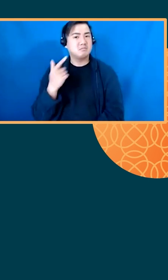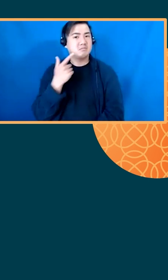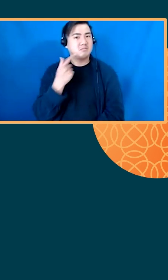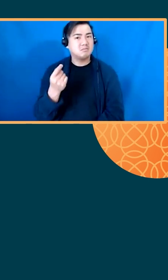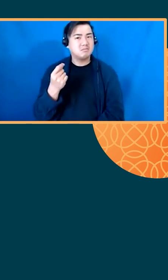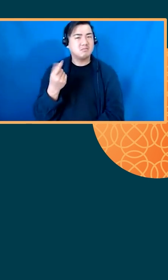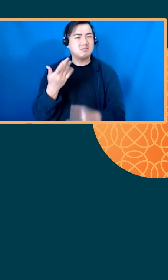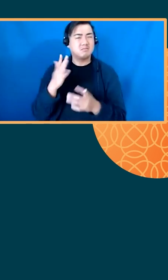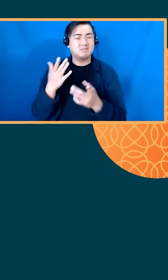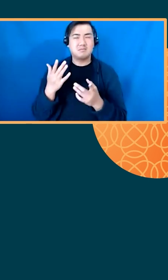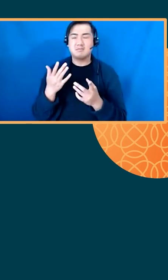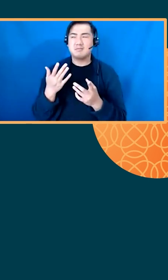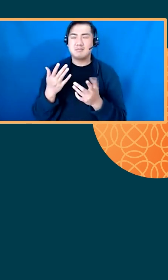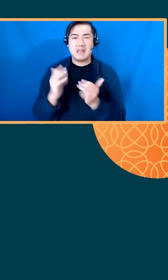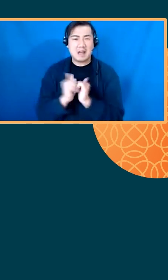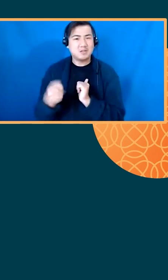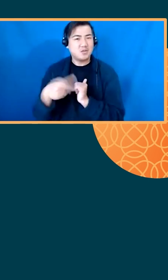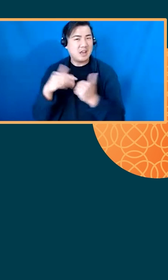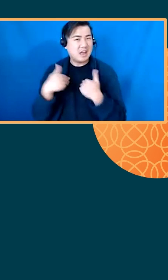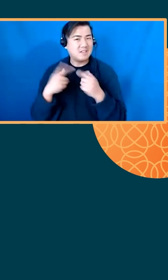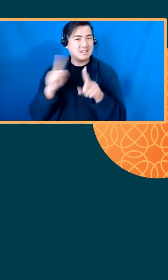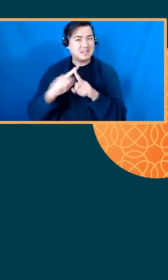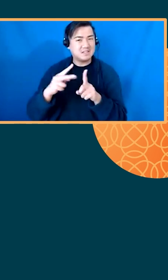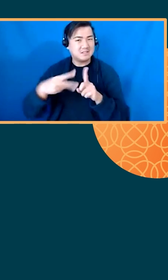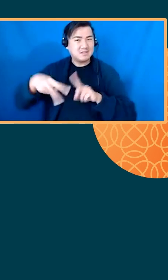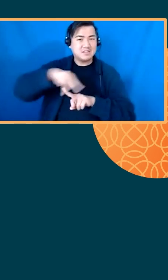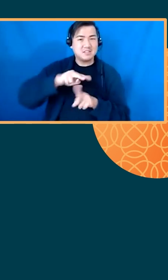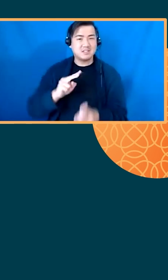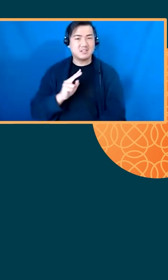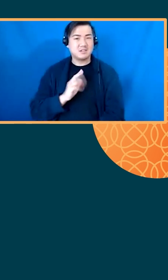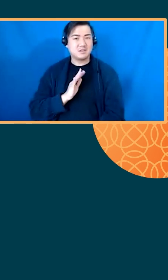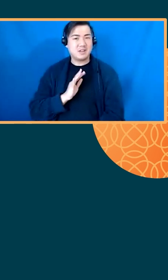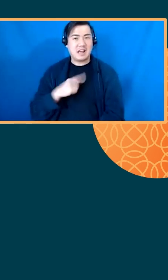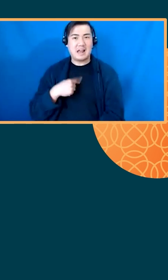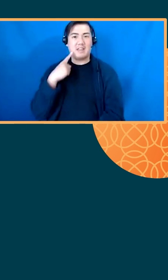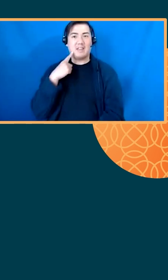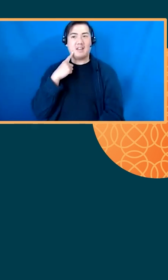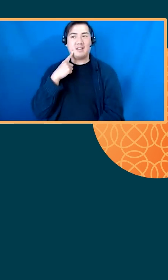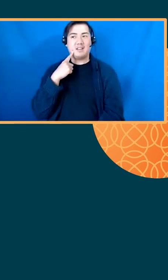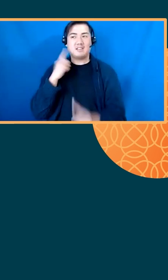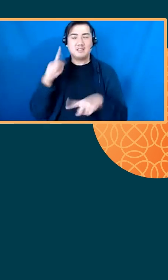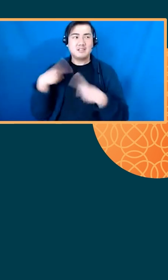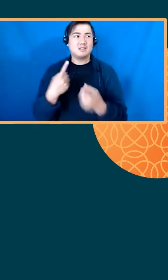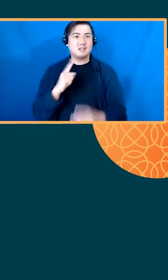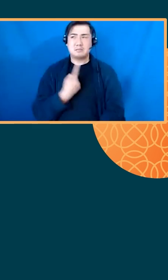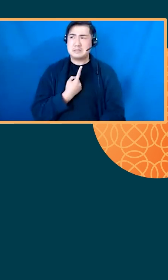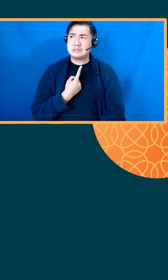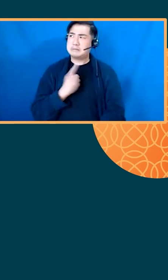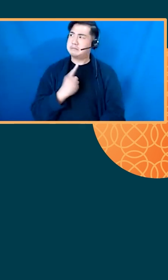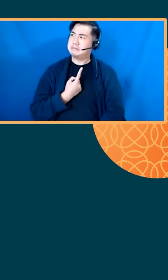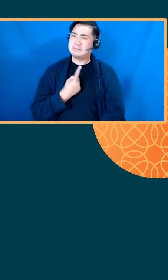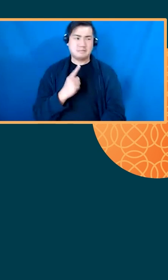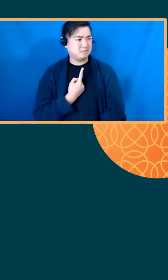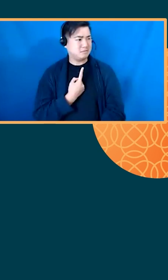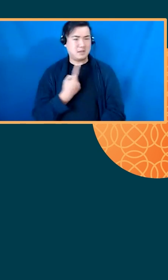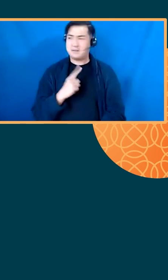different perspective of, and I love that, because for me, I've always thought, is it just me? What am I doing wrong here? Why can't I find